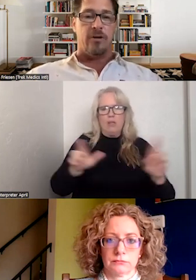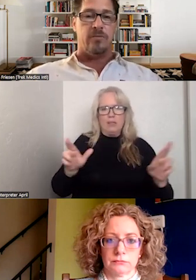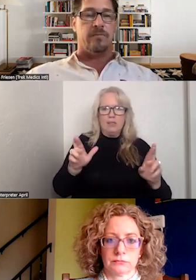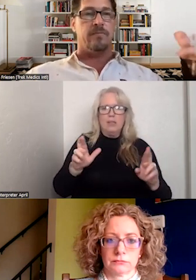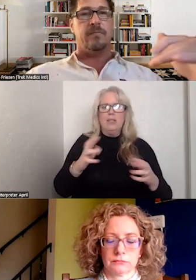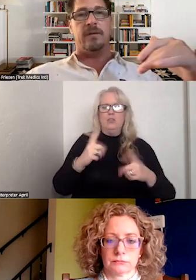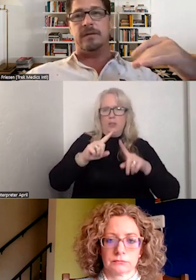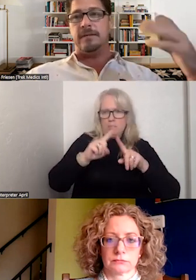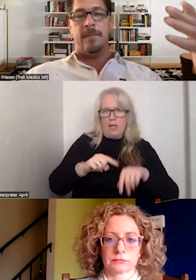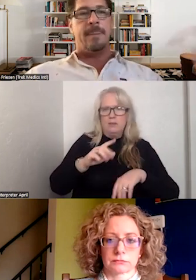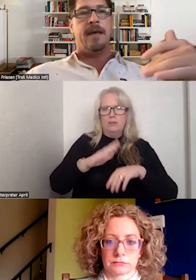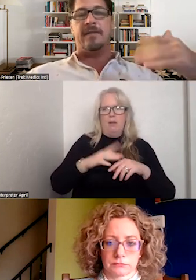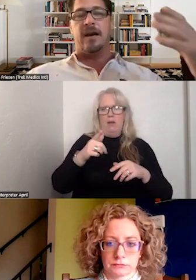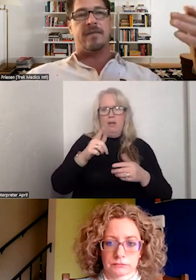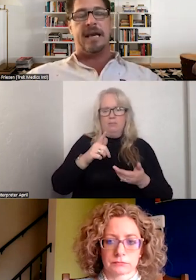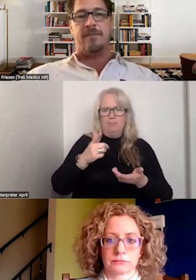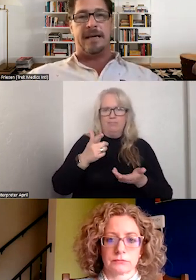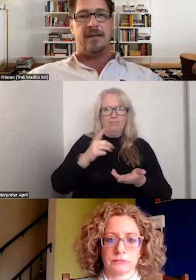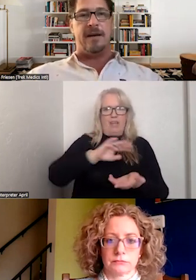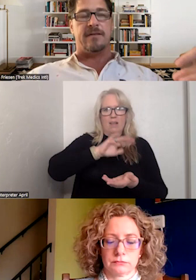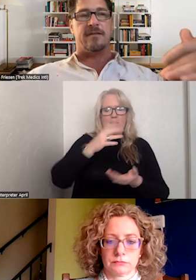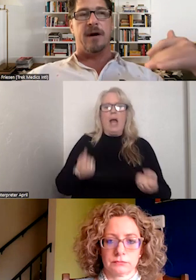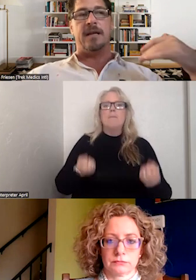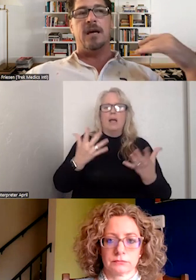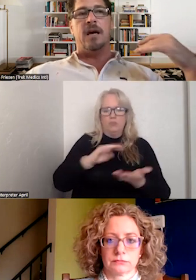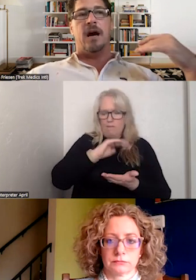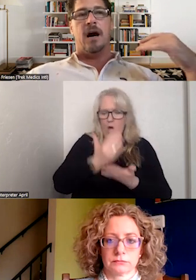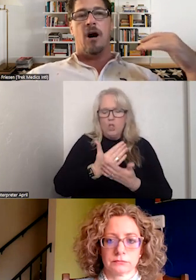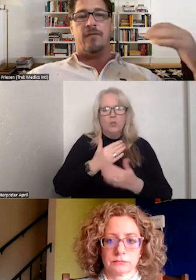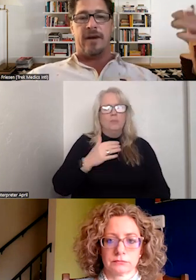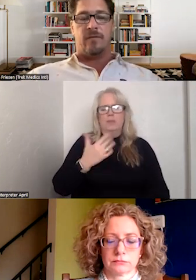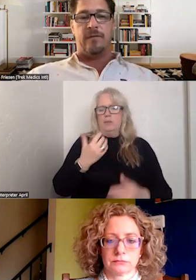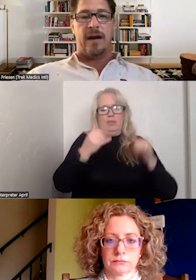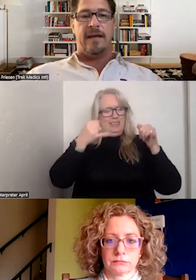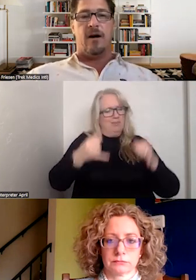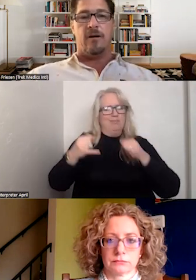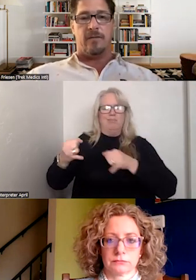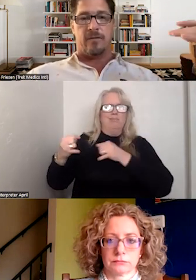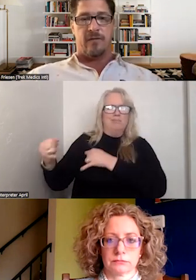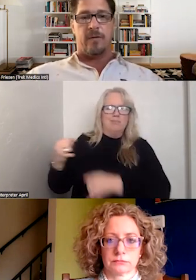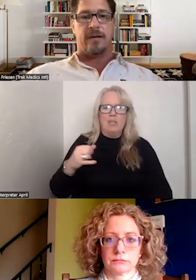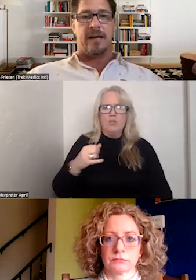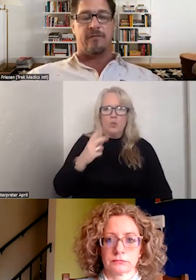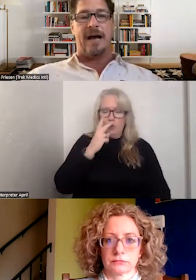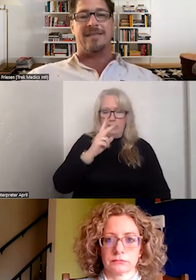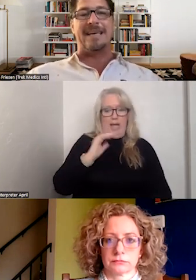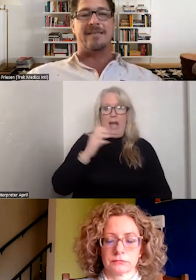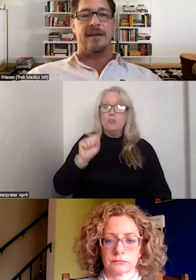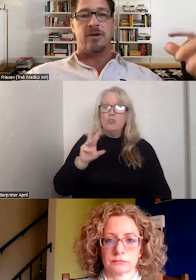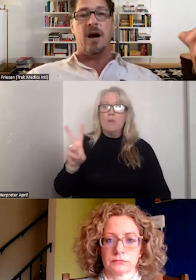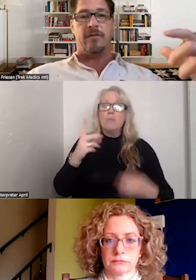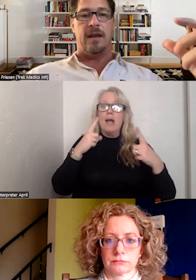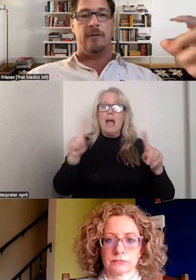on volume. It's a case-by-case basis, but oftentimes we find that our software is successful as